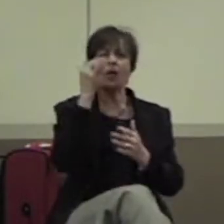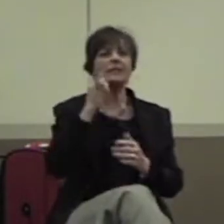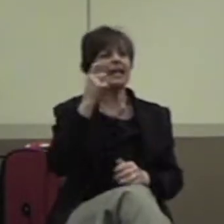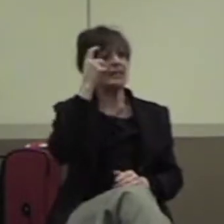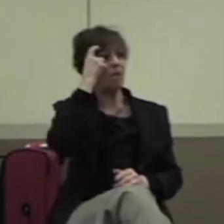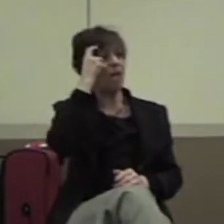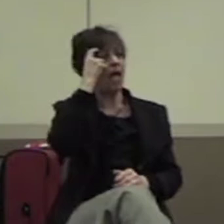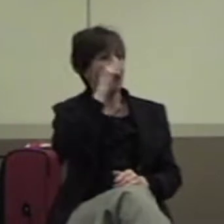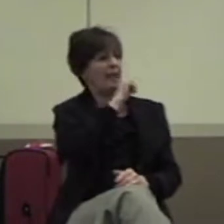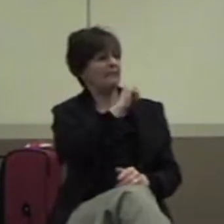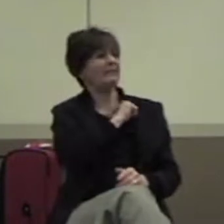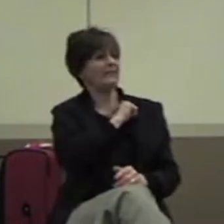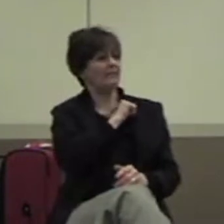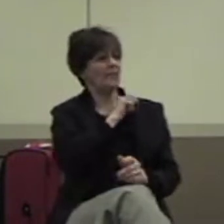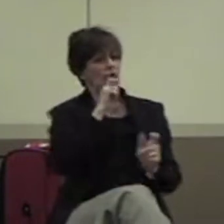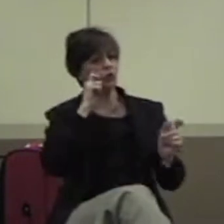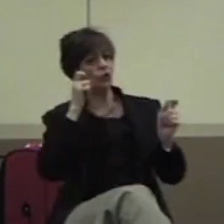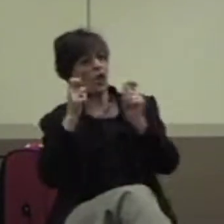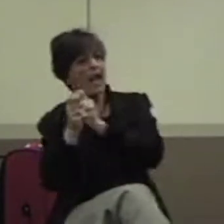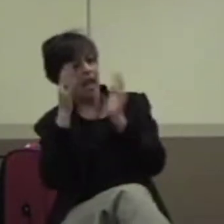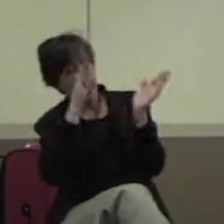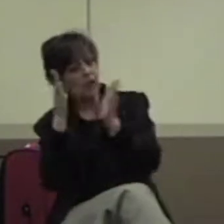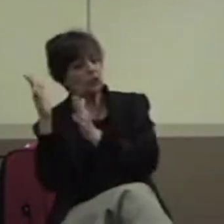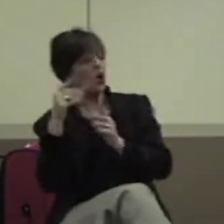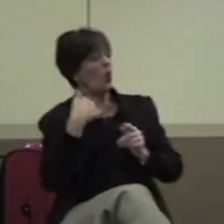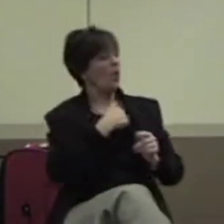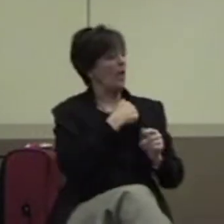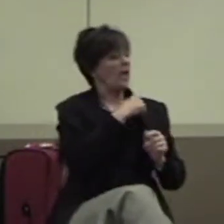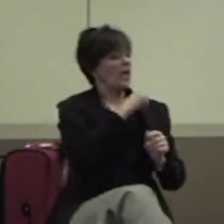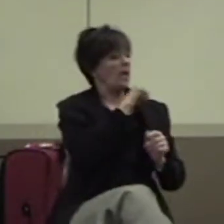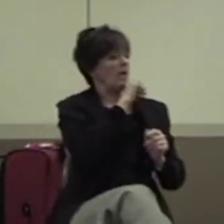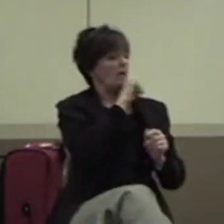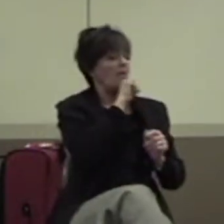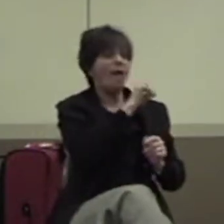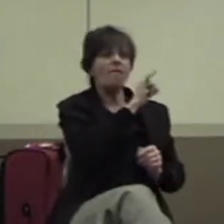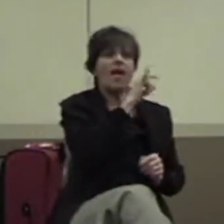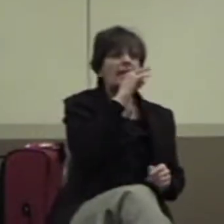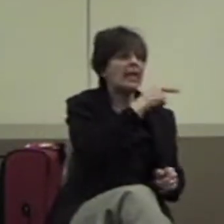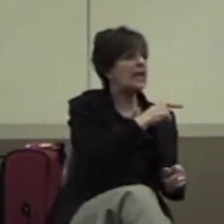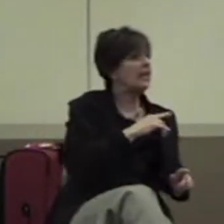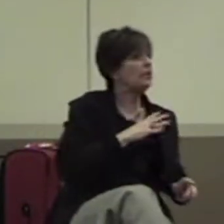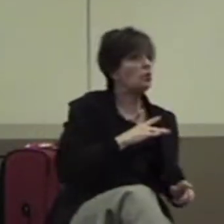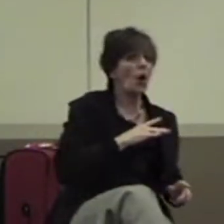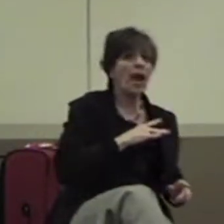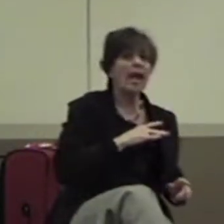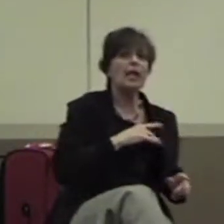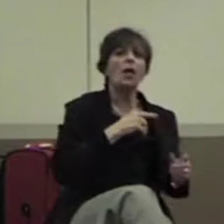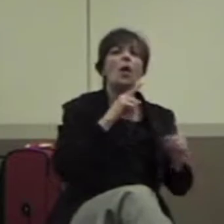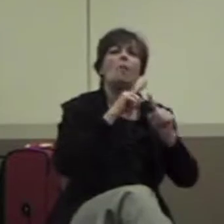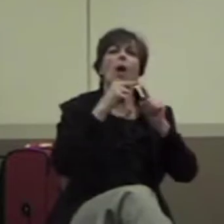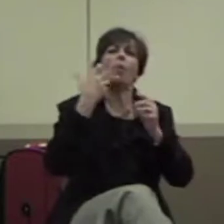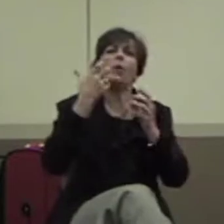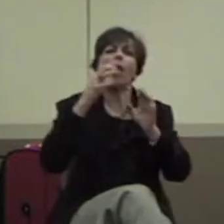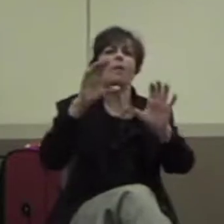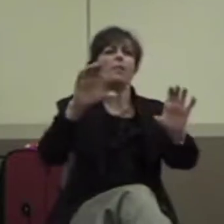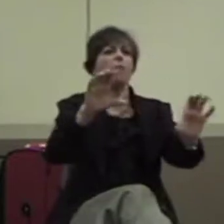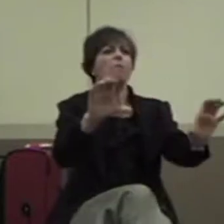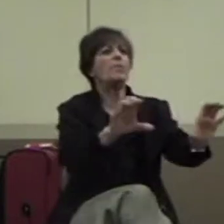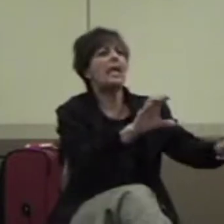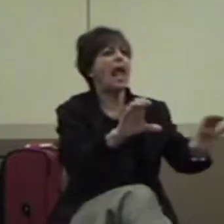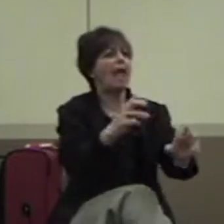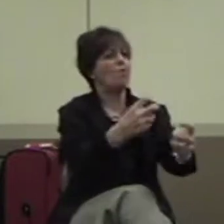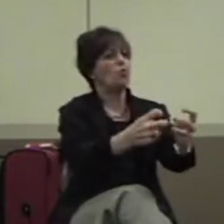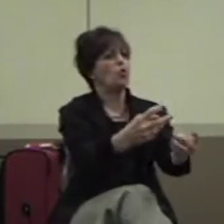mindset change. That says, we love the kid. The kid's great. We just want the behavior to